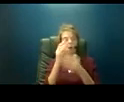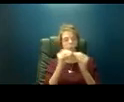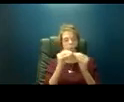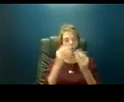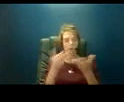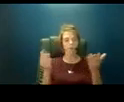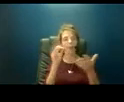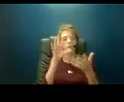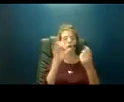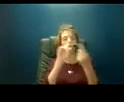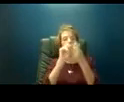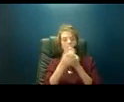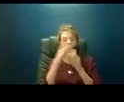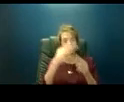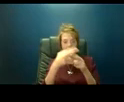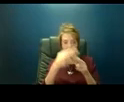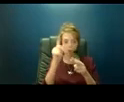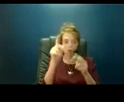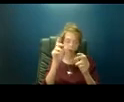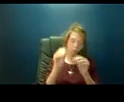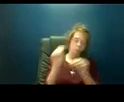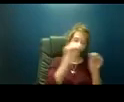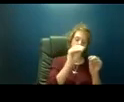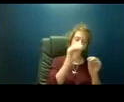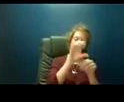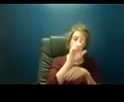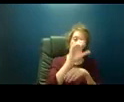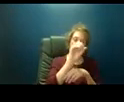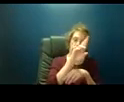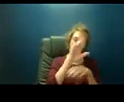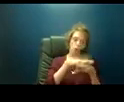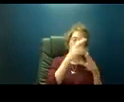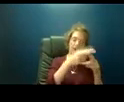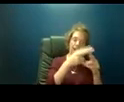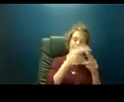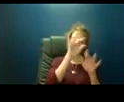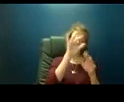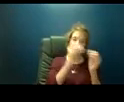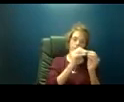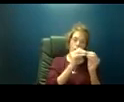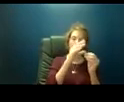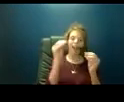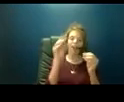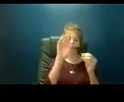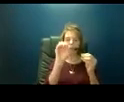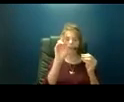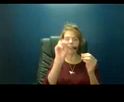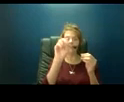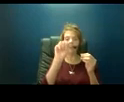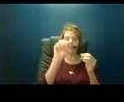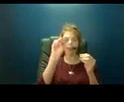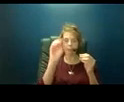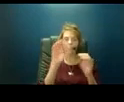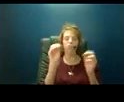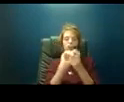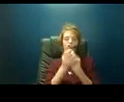is that if you want to change your name, you can hover your cursor over your name, click on more, and choose rename. And you can